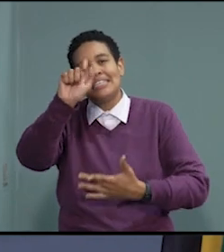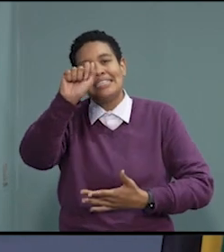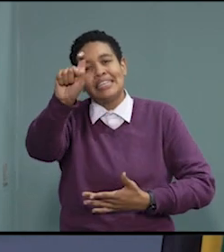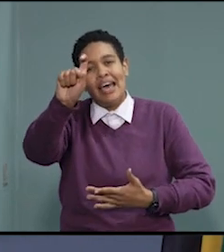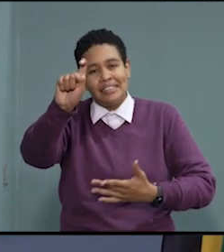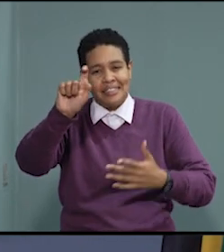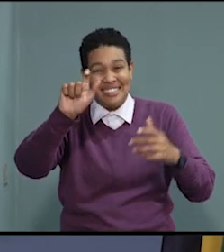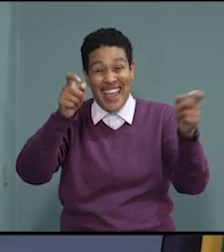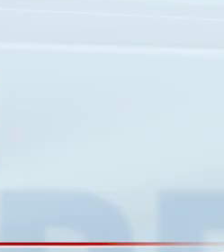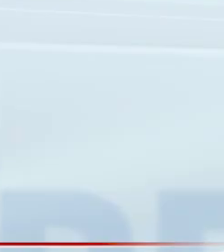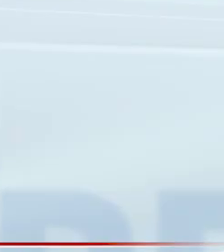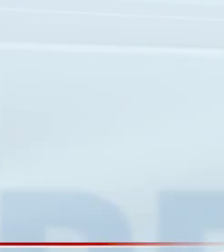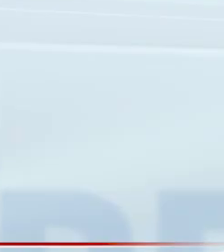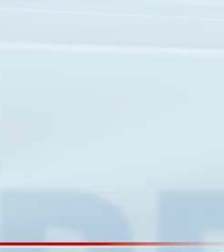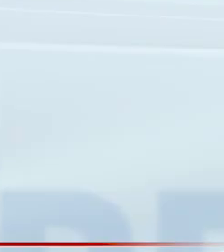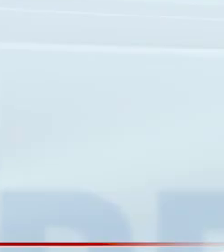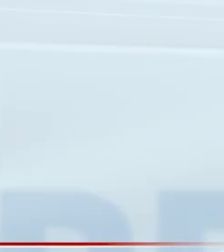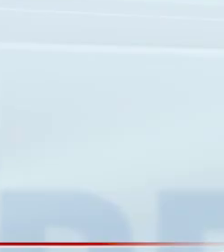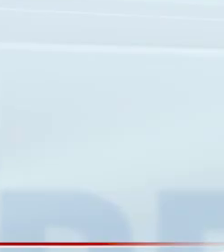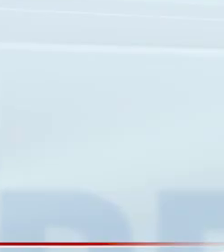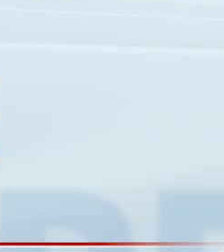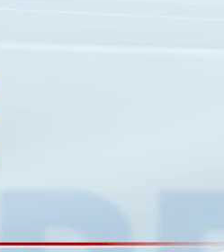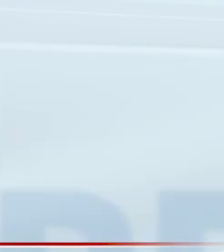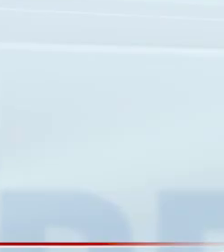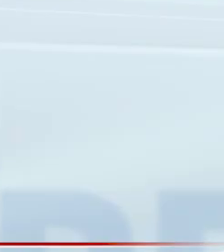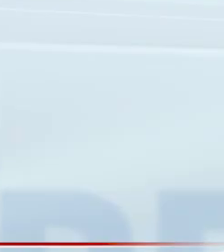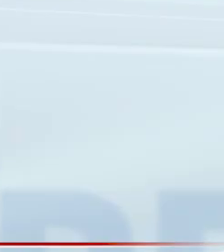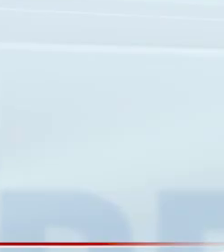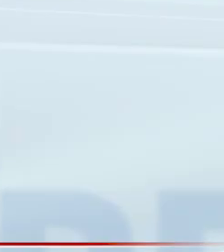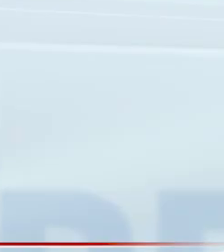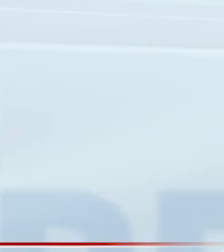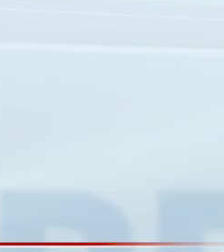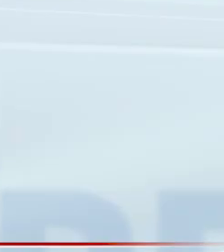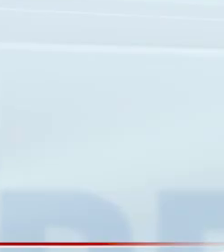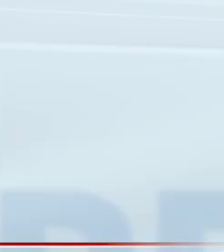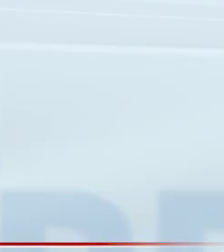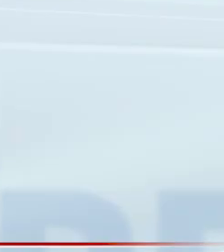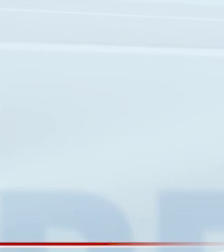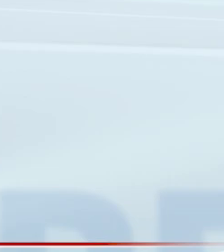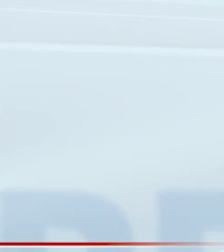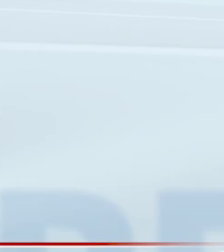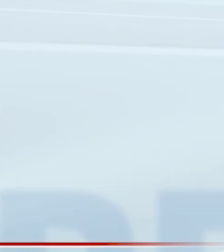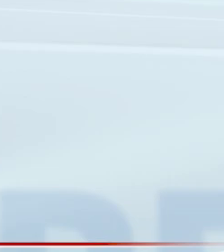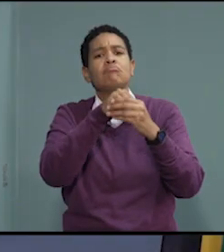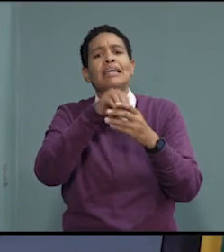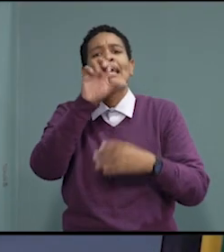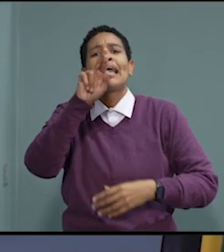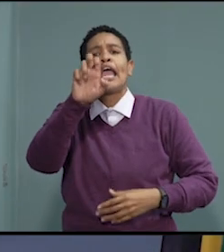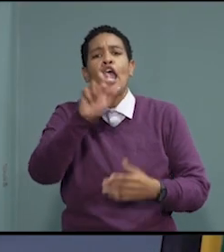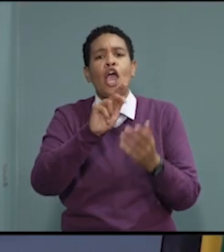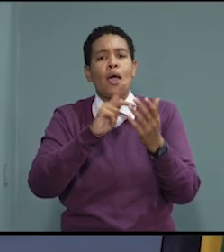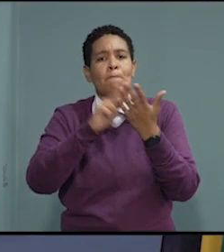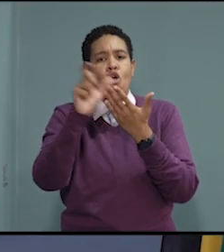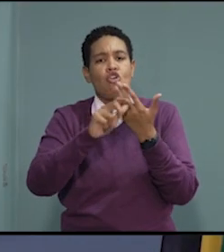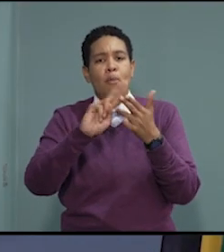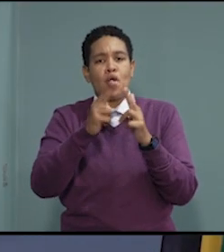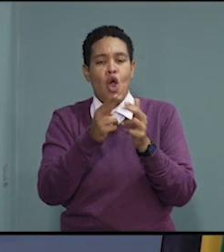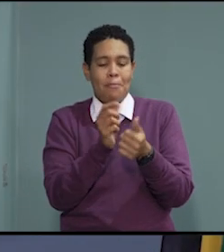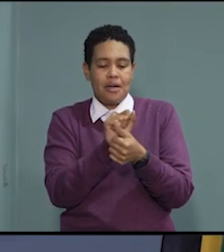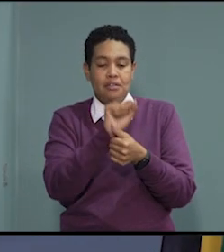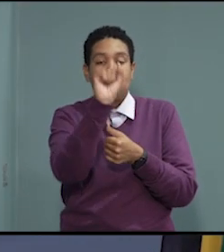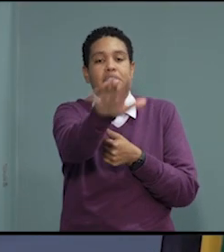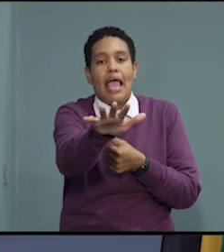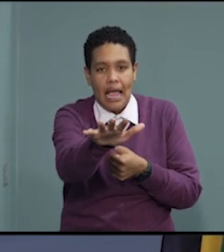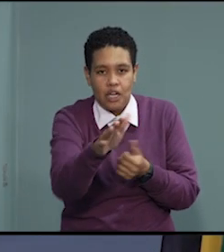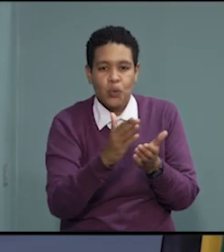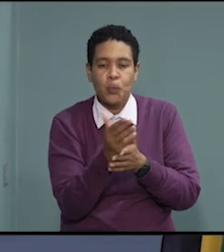have that rectified. A confirmation number is issued for all of the components of the CARE program, and that is sent